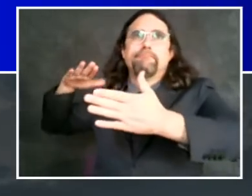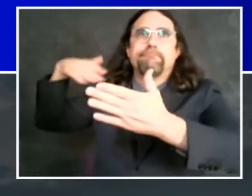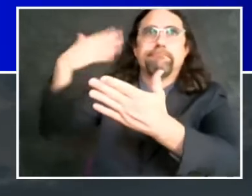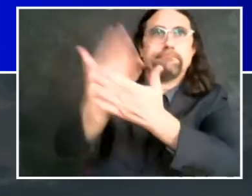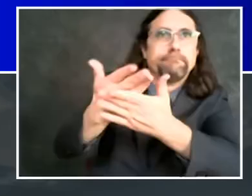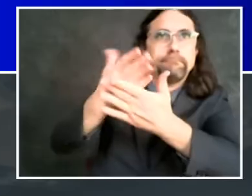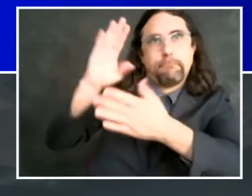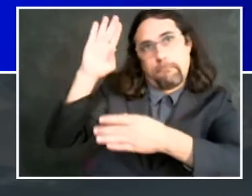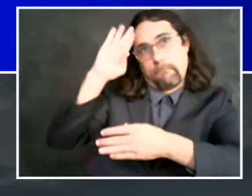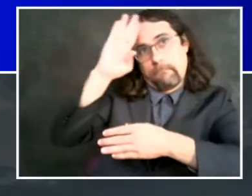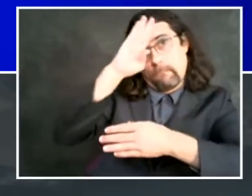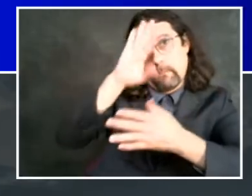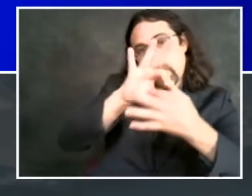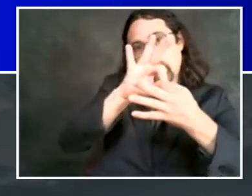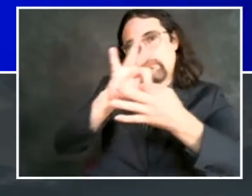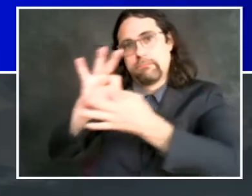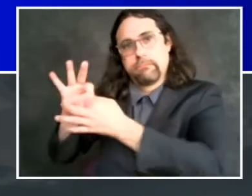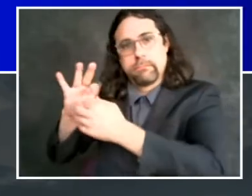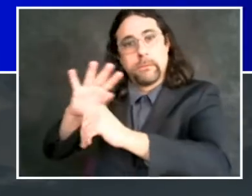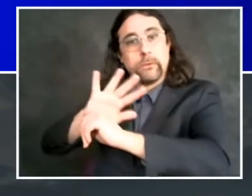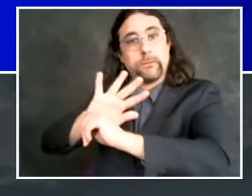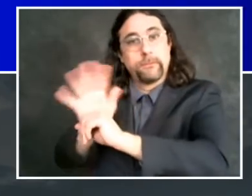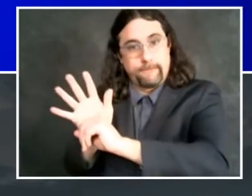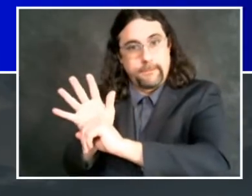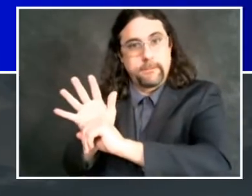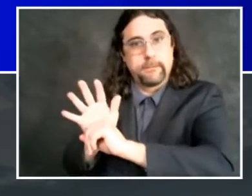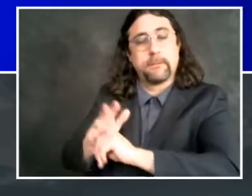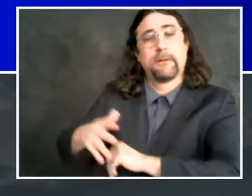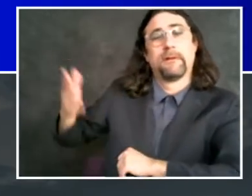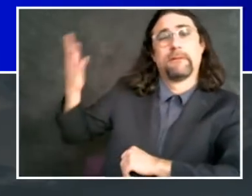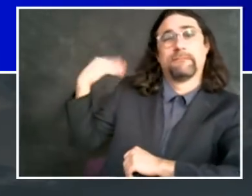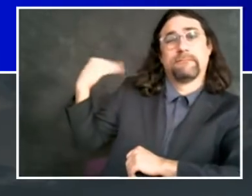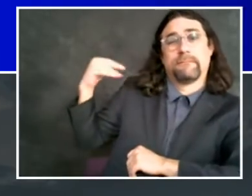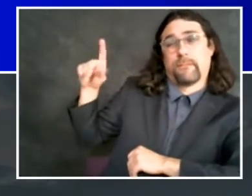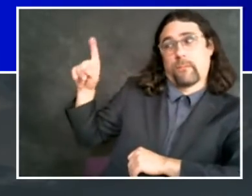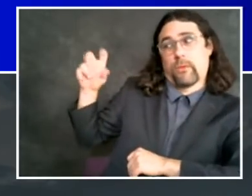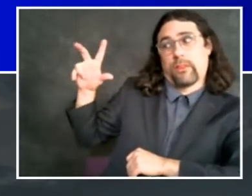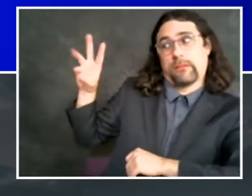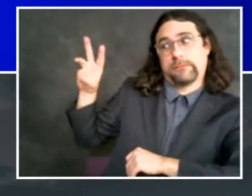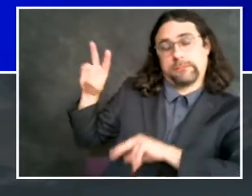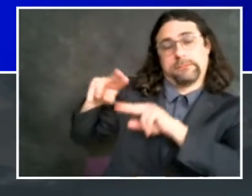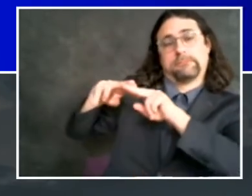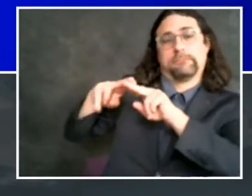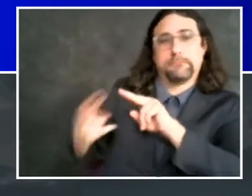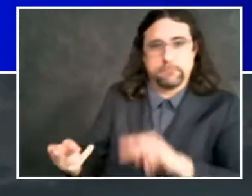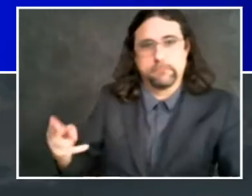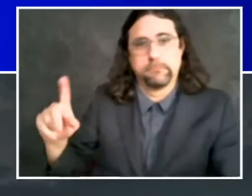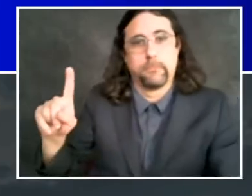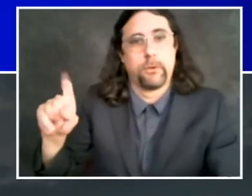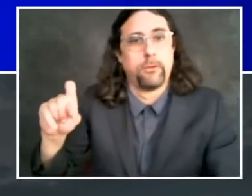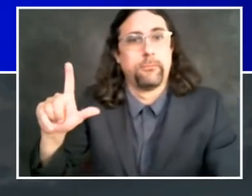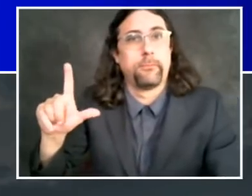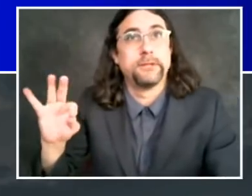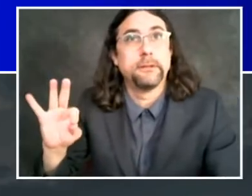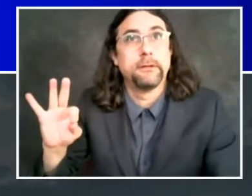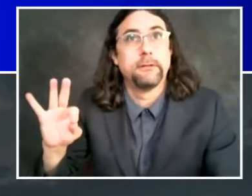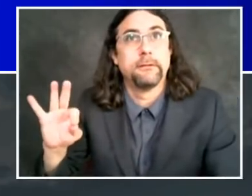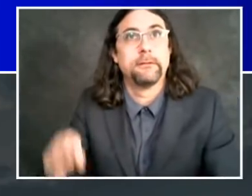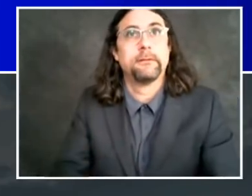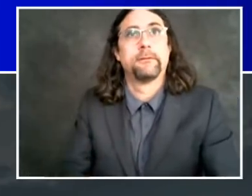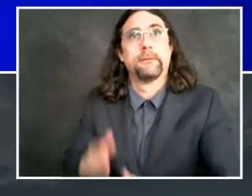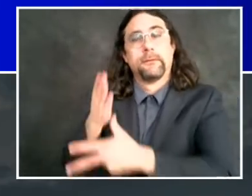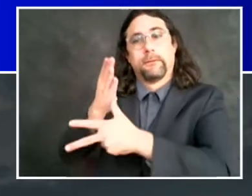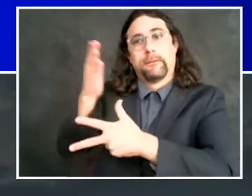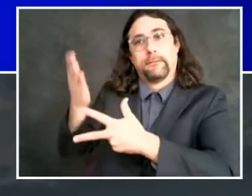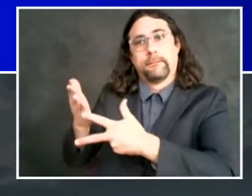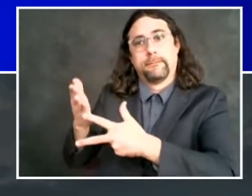progress. Daily number of people in ICUs across health and hospitals for COVID-19 down 734 to